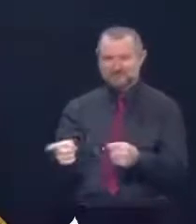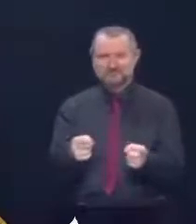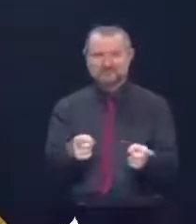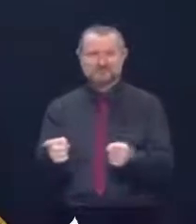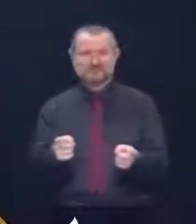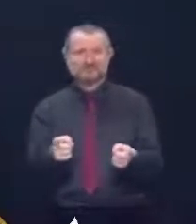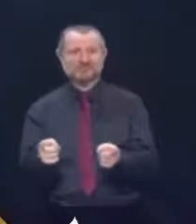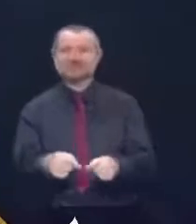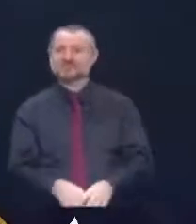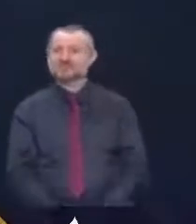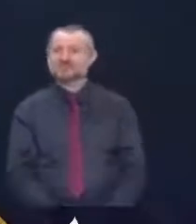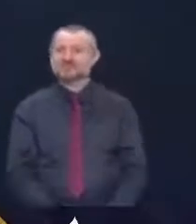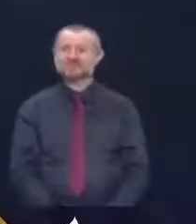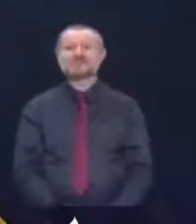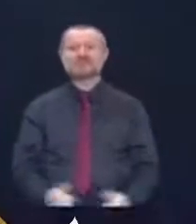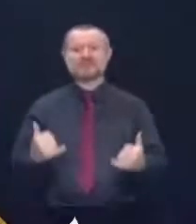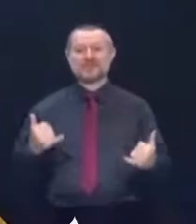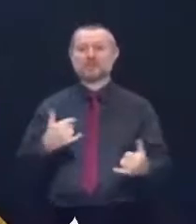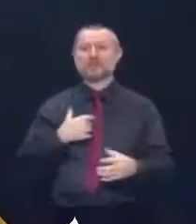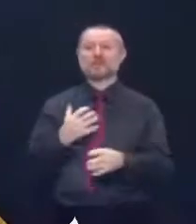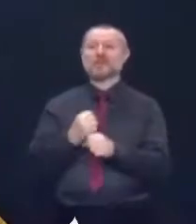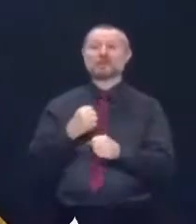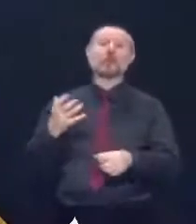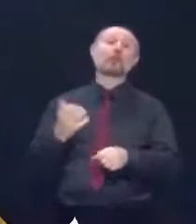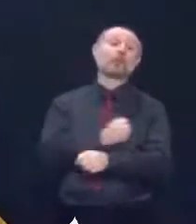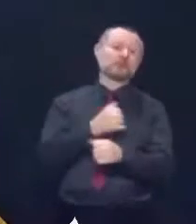Yeah. On the Emmy,